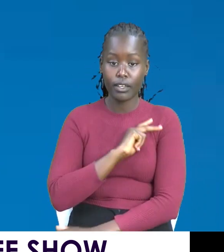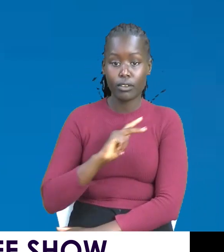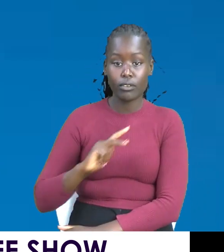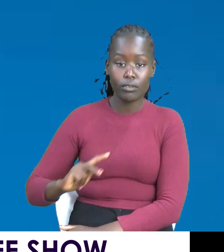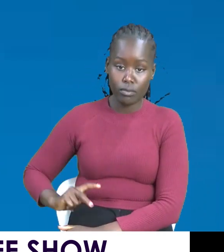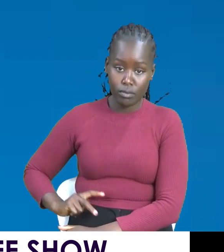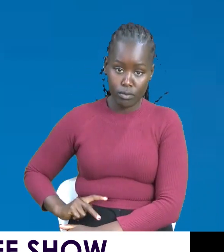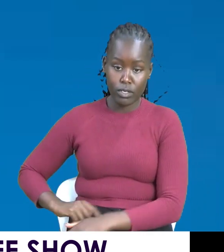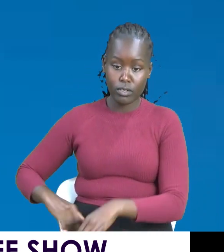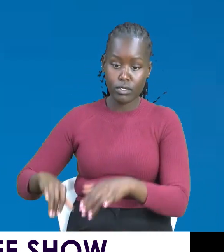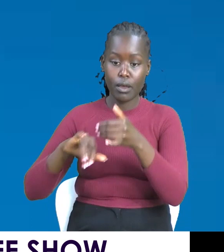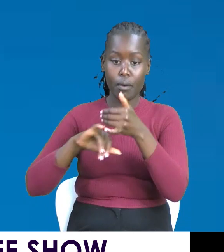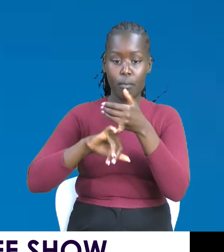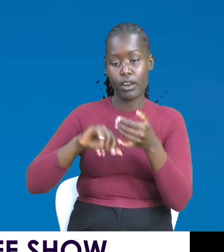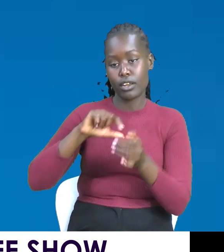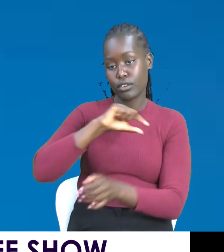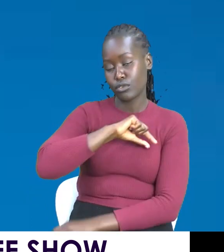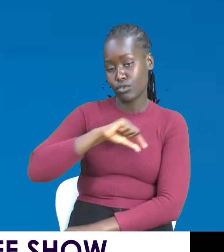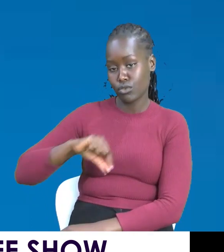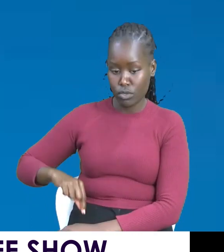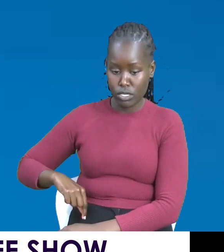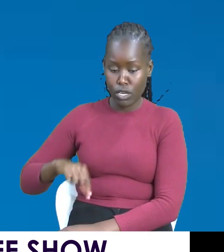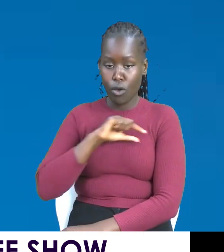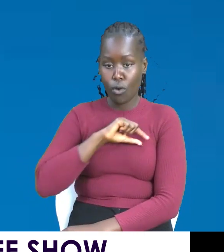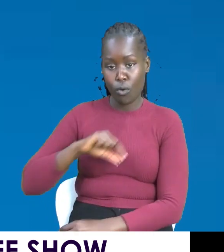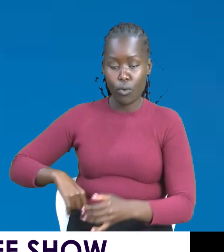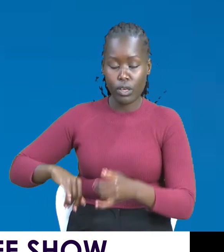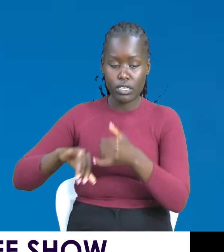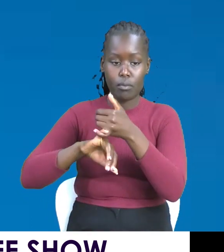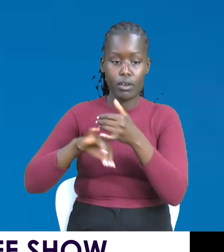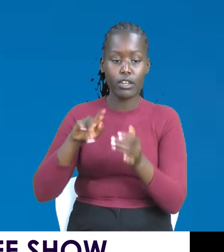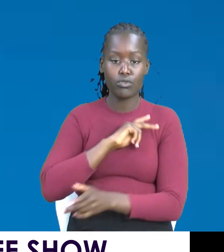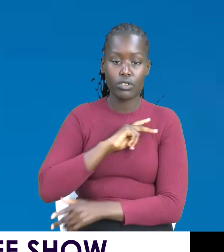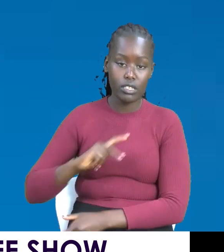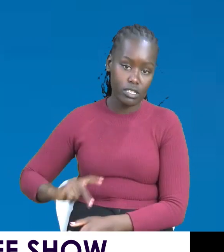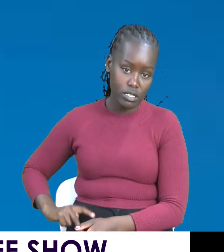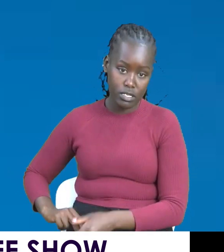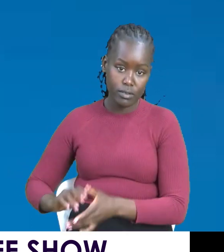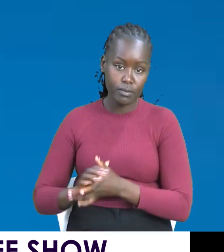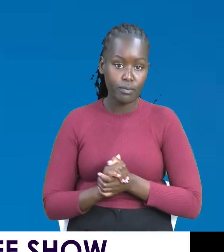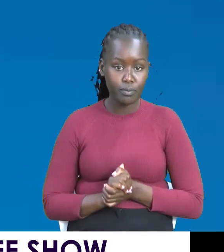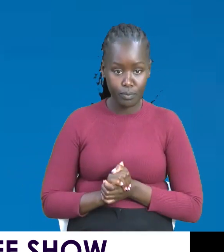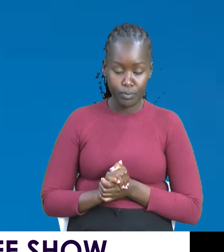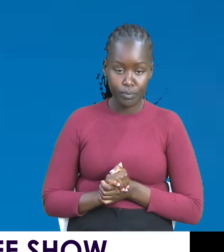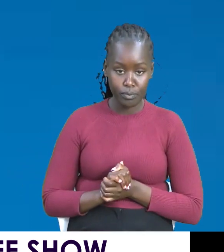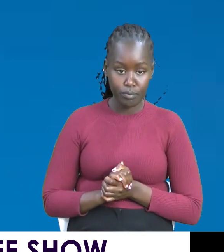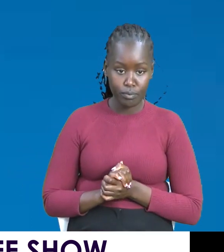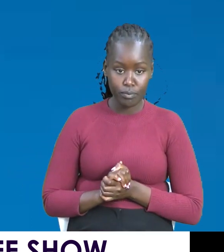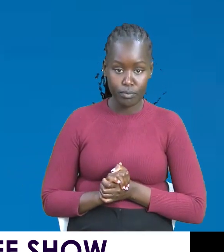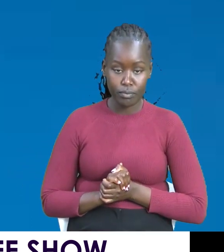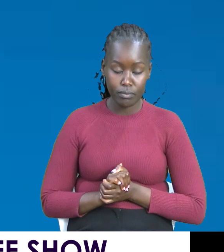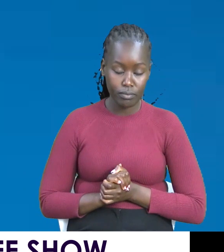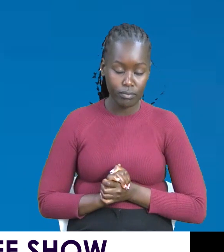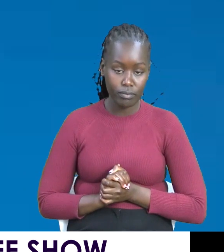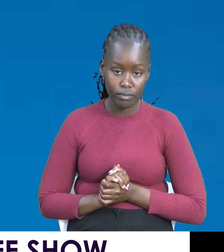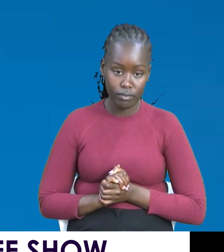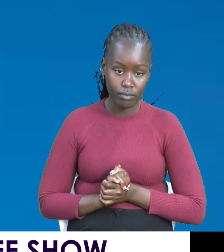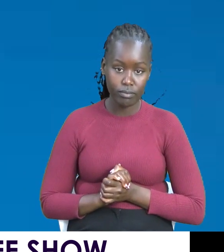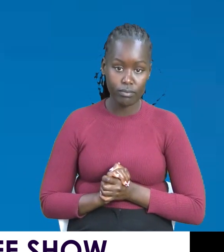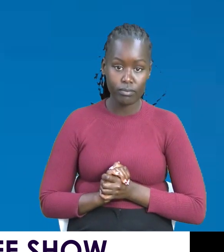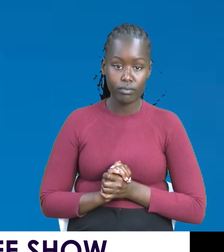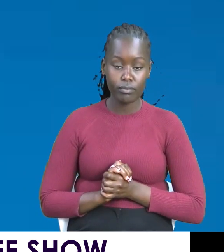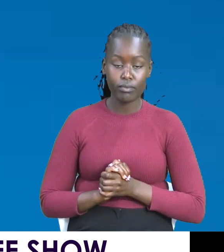Kings are married to queens. Queens are married to kings. Princes and princesses come